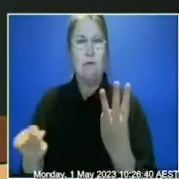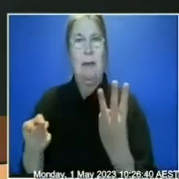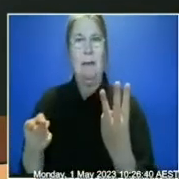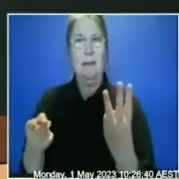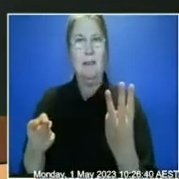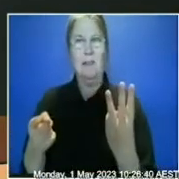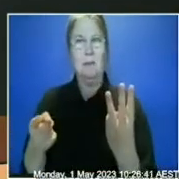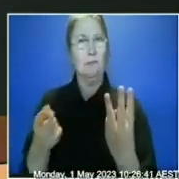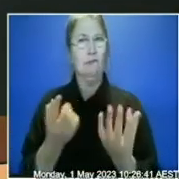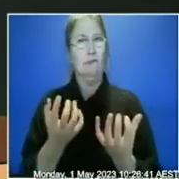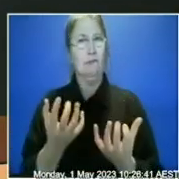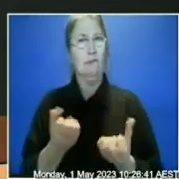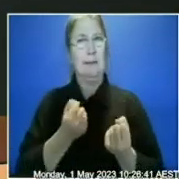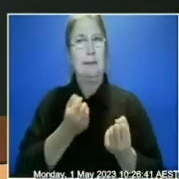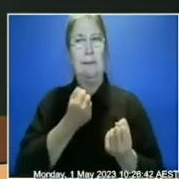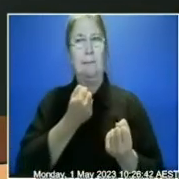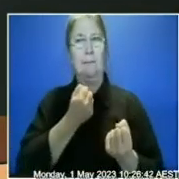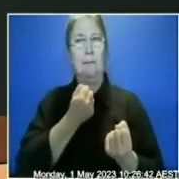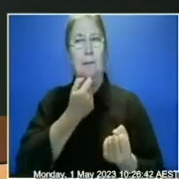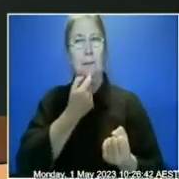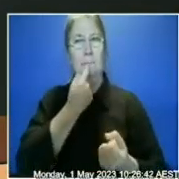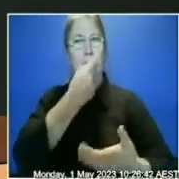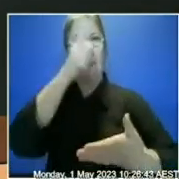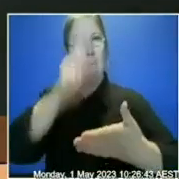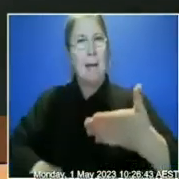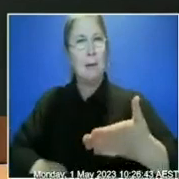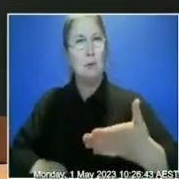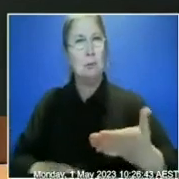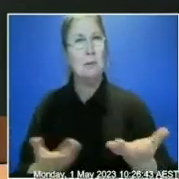offending, yet it's not our number one priority?